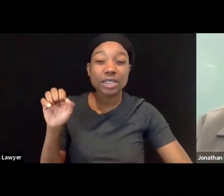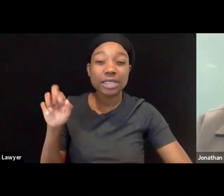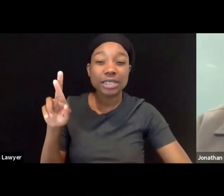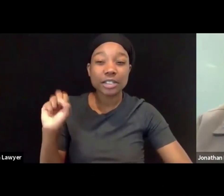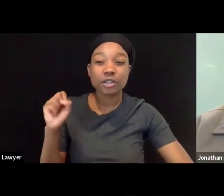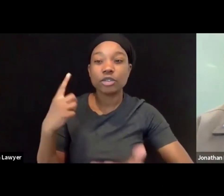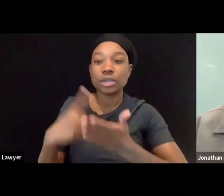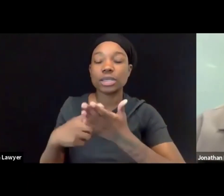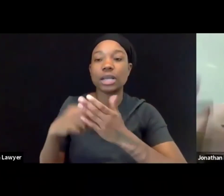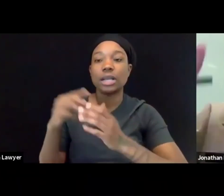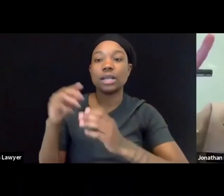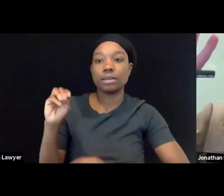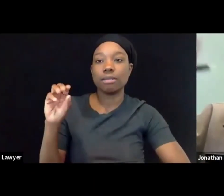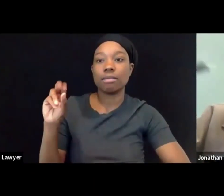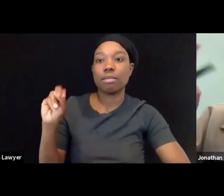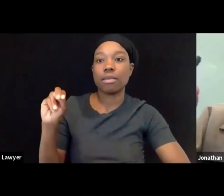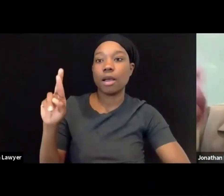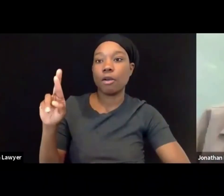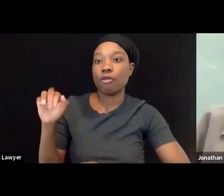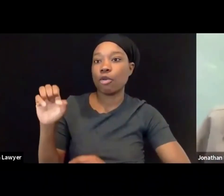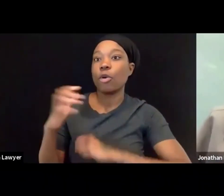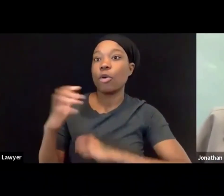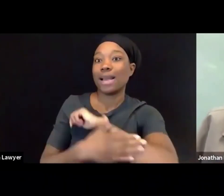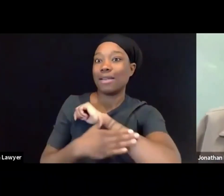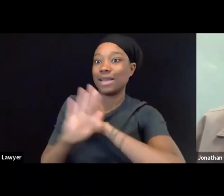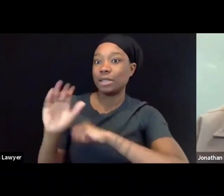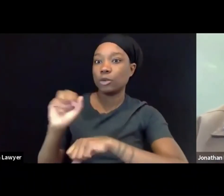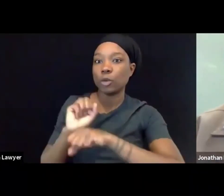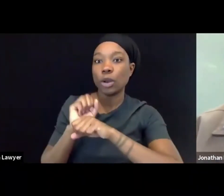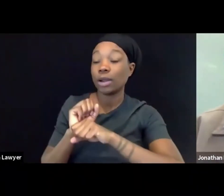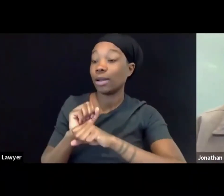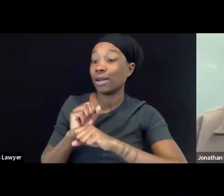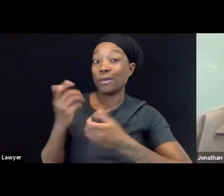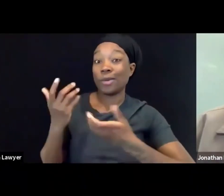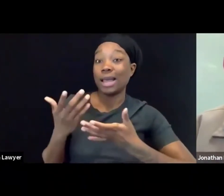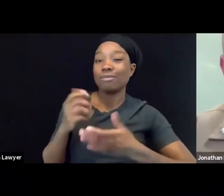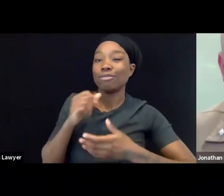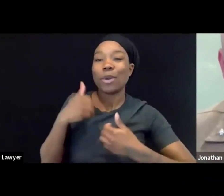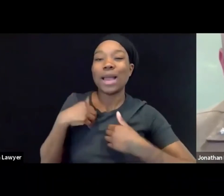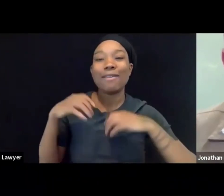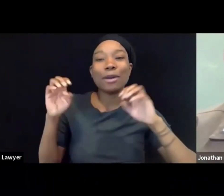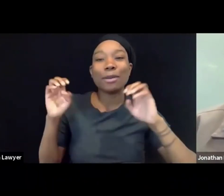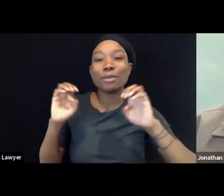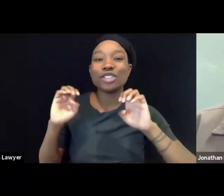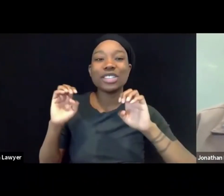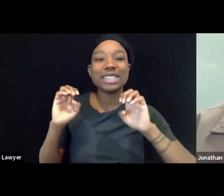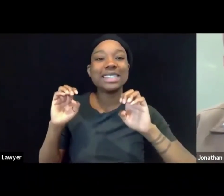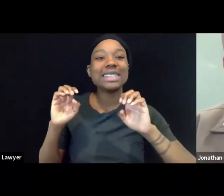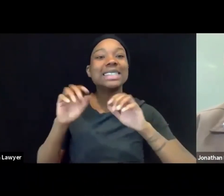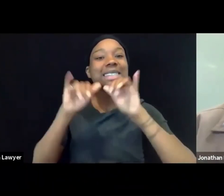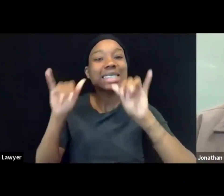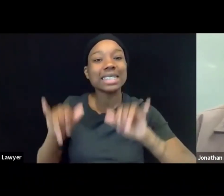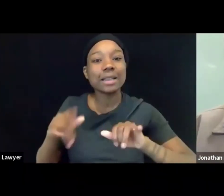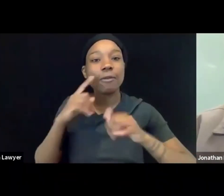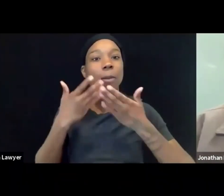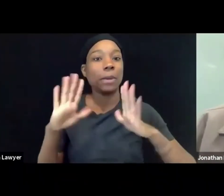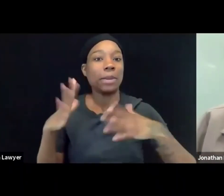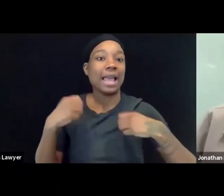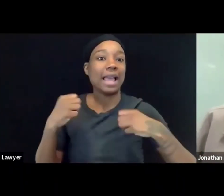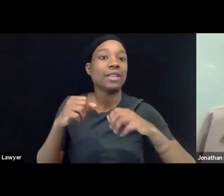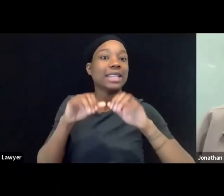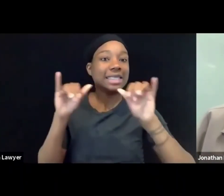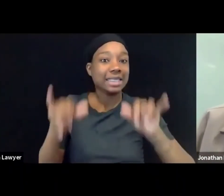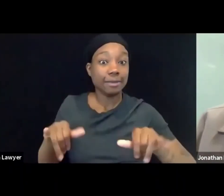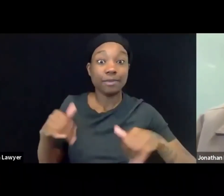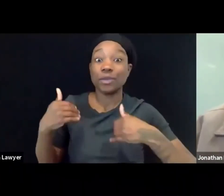well, which is really important to understand. There isn't an emergency system for public health emergencies. There's the public health system. Separately, there's the various